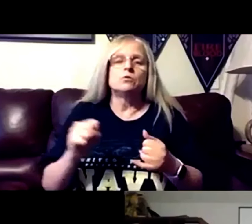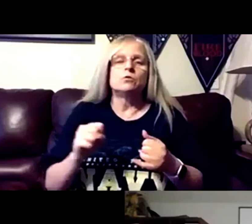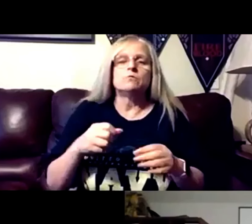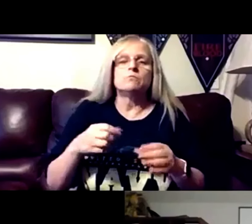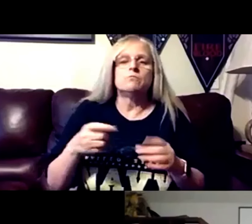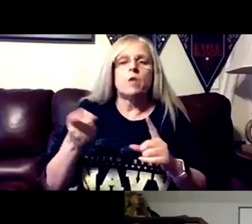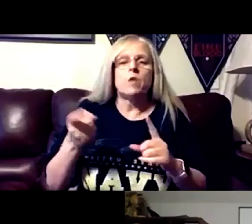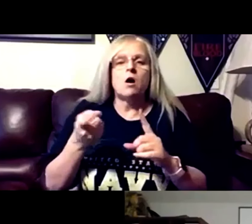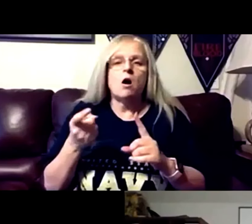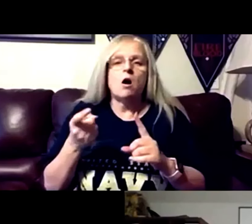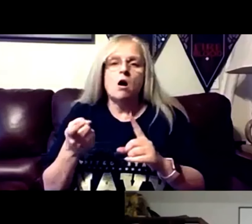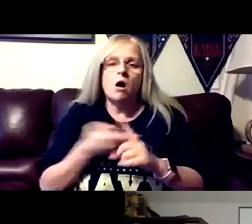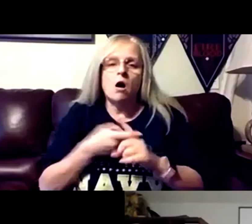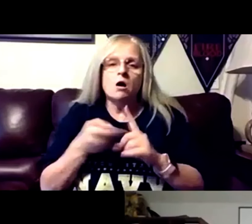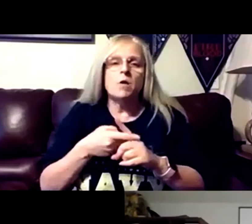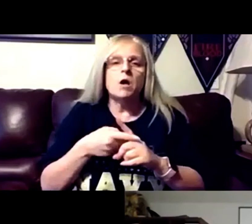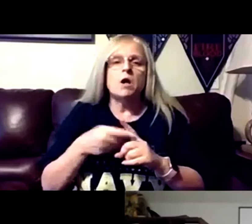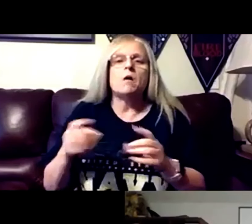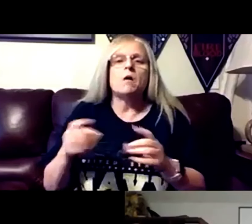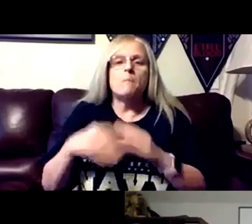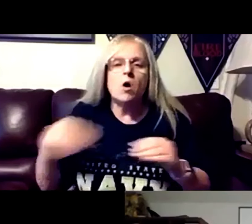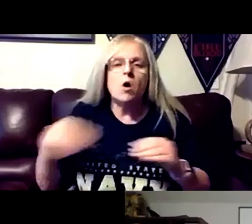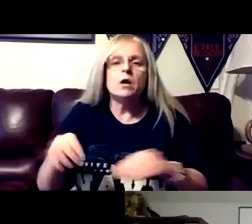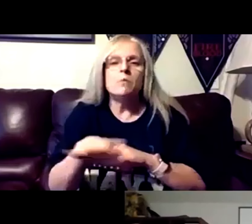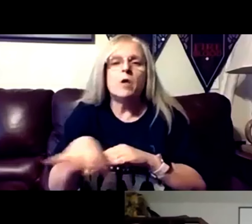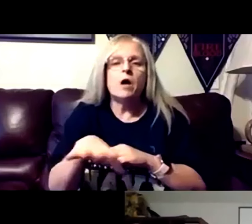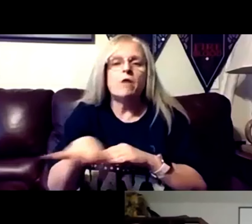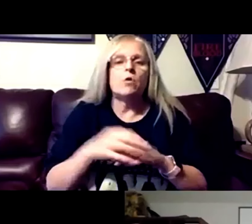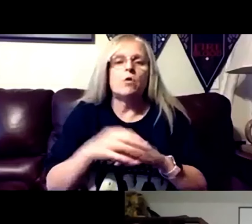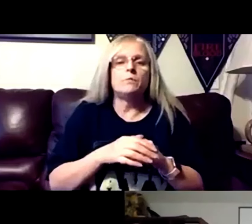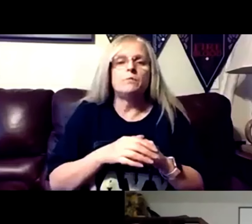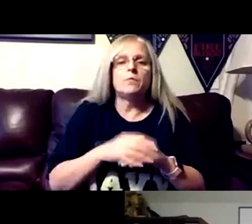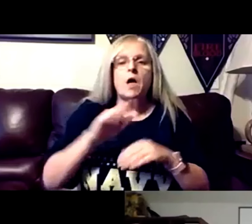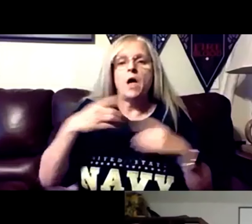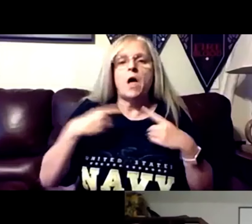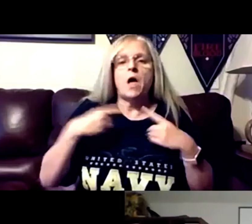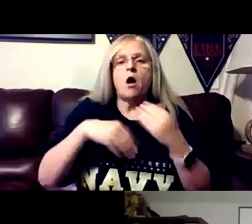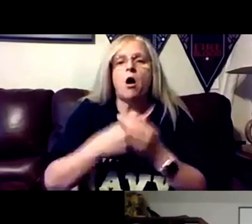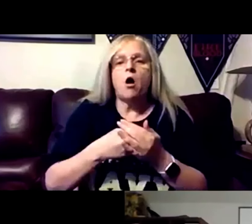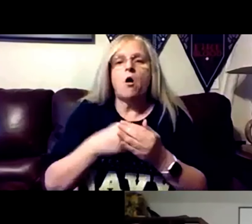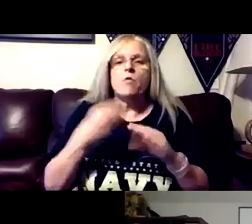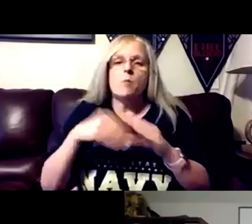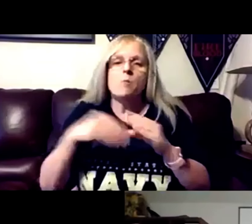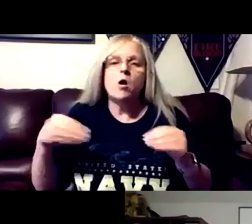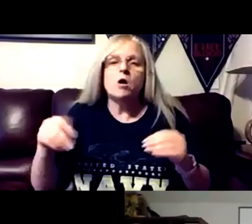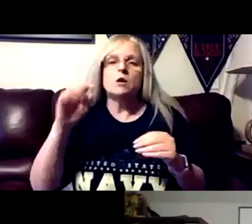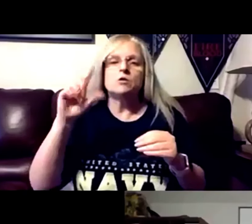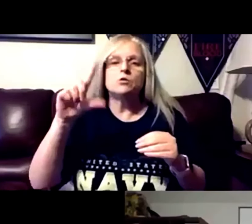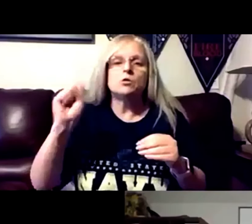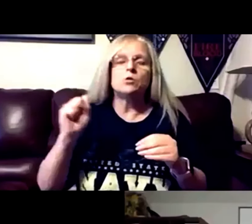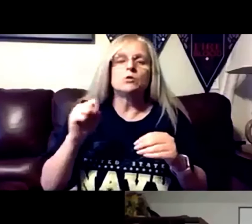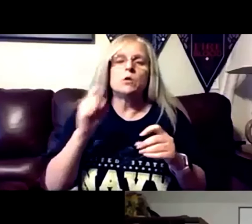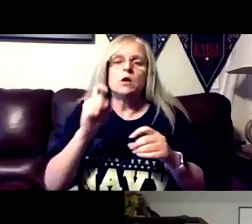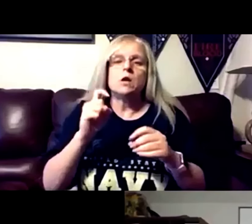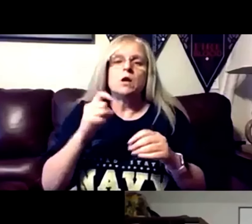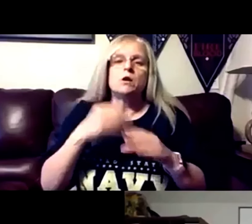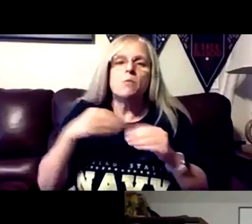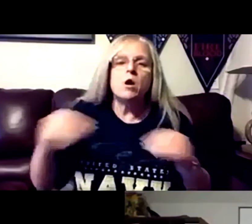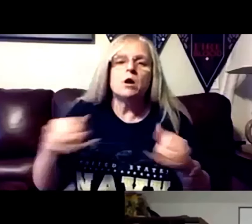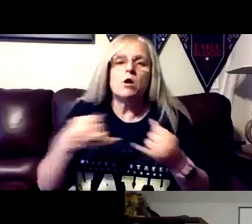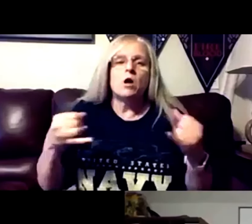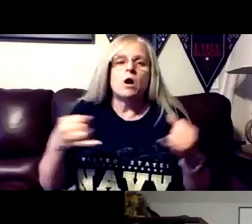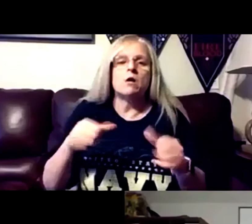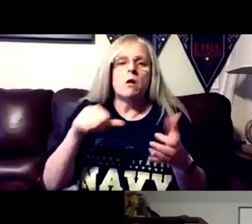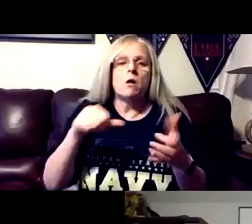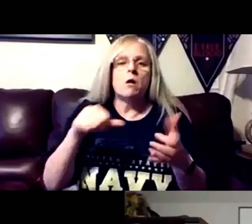marketing platform. And the automated marketing platform had all the marketing tools we need to market online, whether it's a page builder, whether it's a